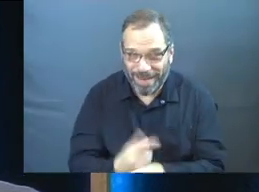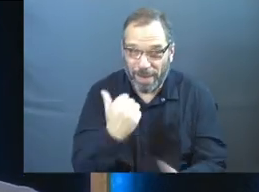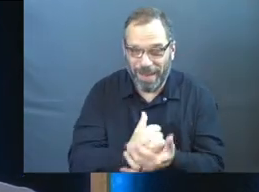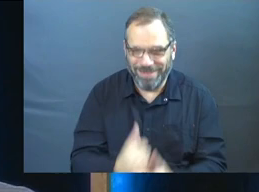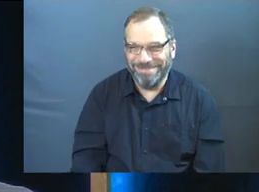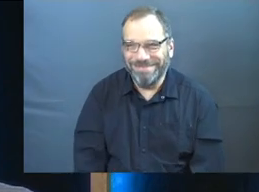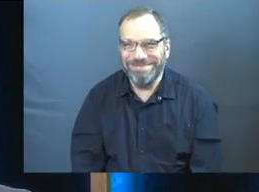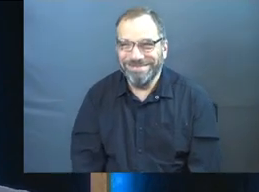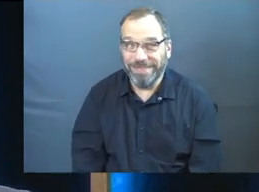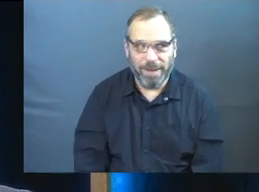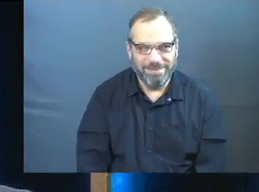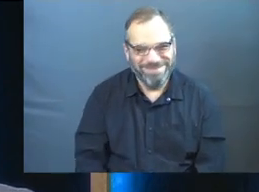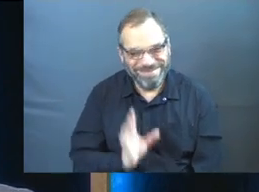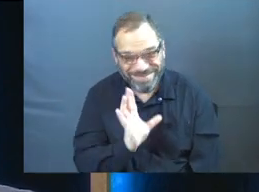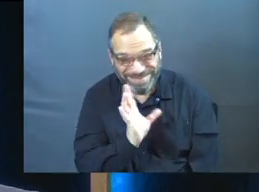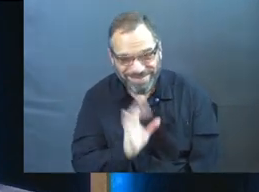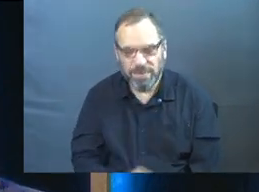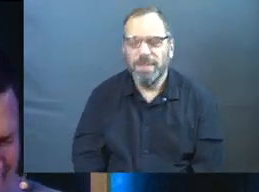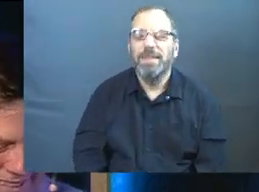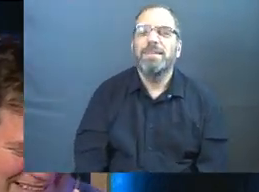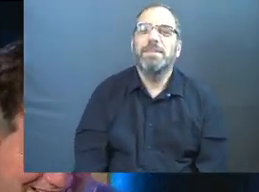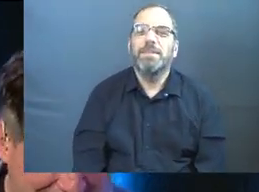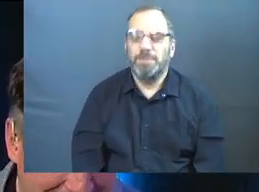Amen. So